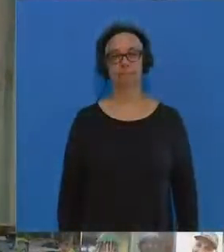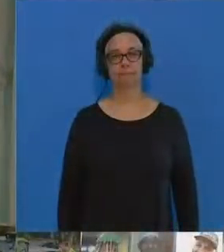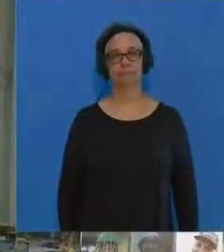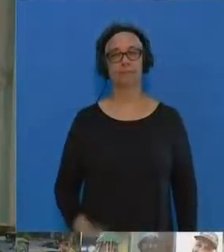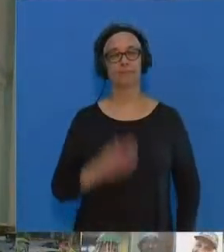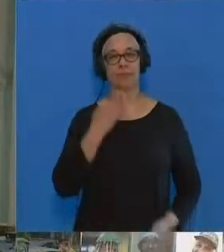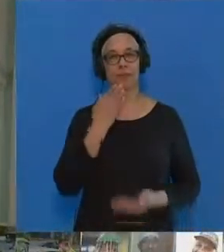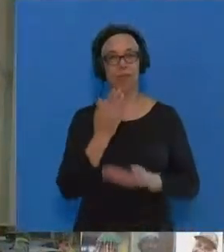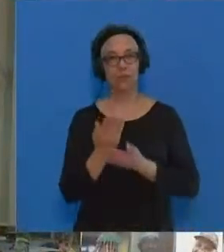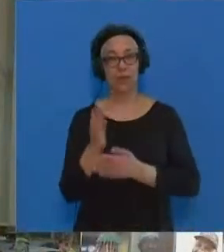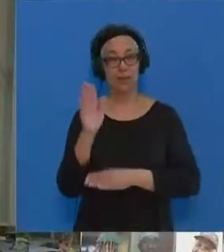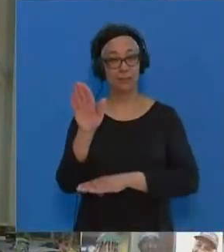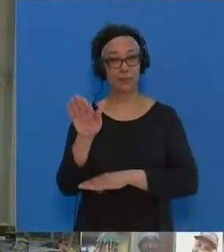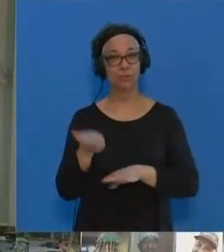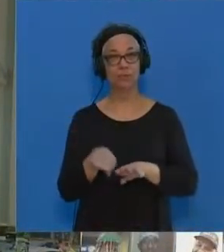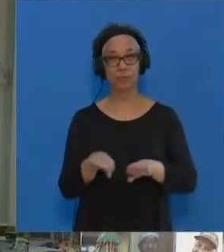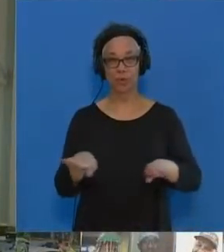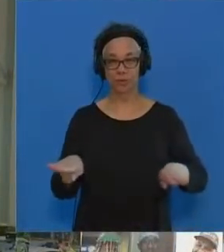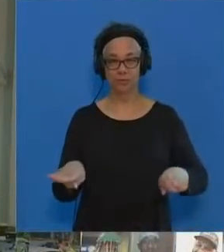Good afternoon, Bermuda.